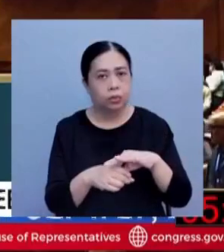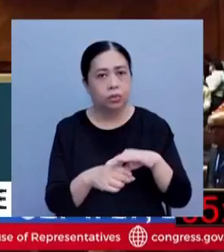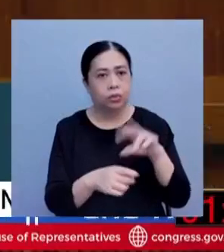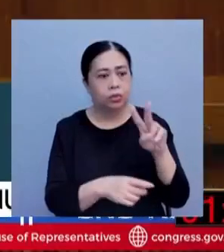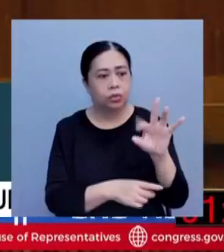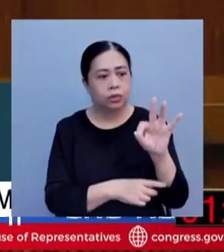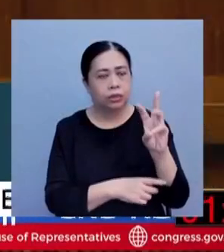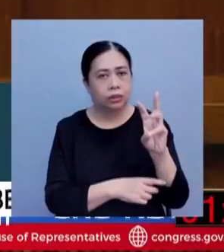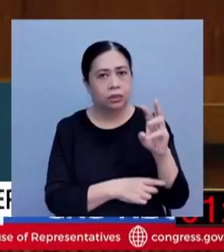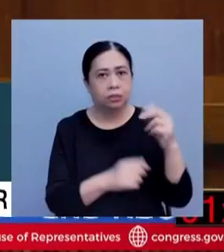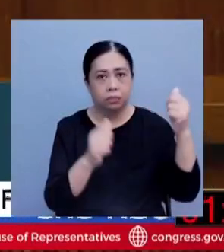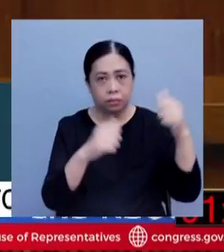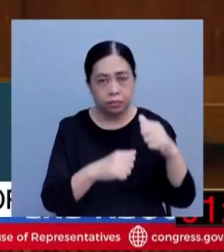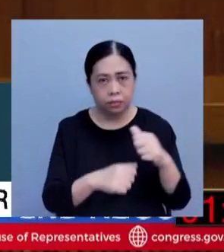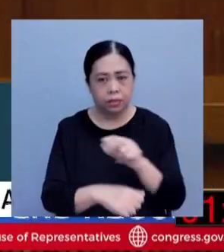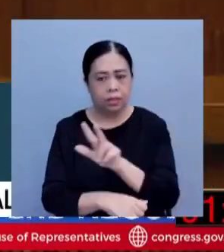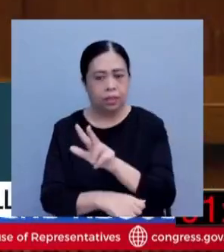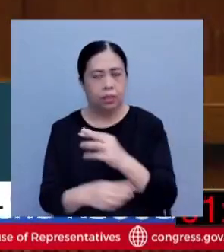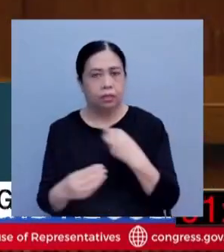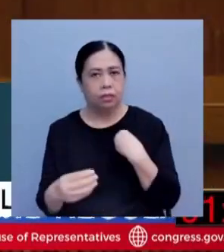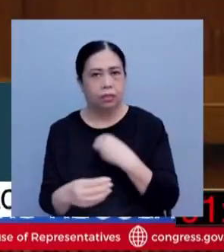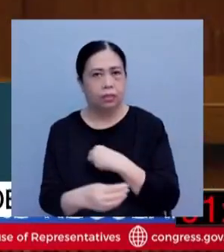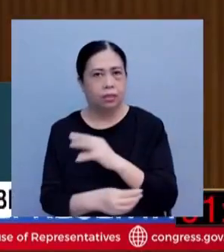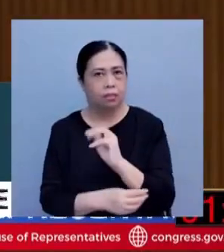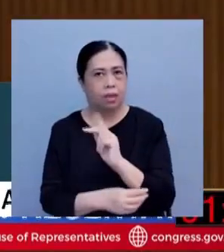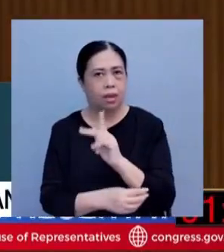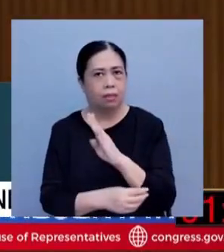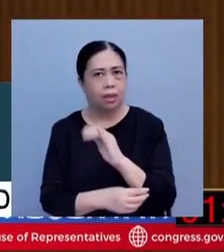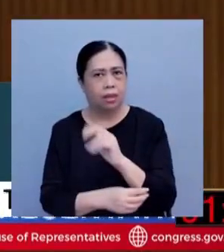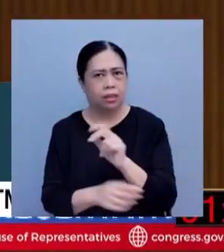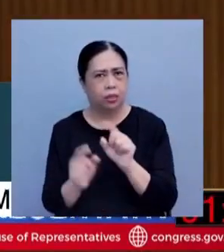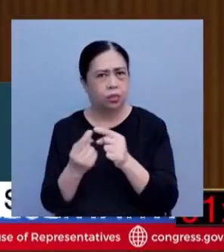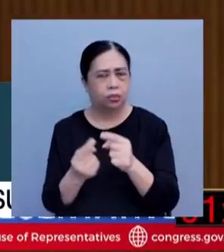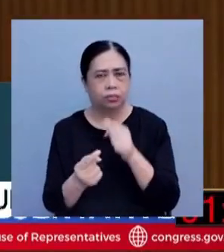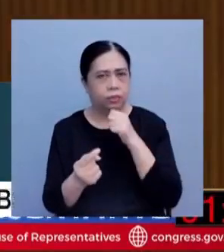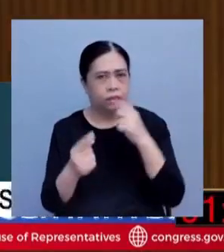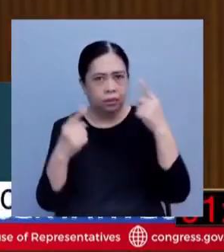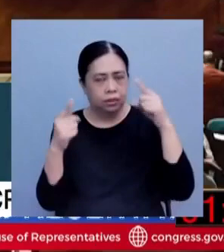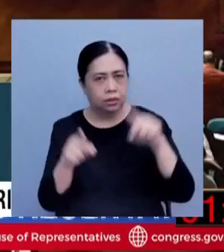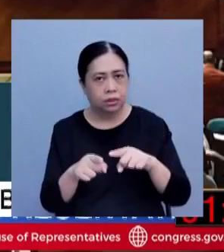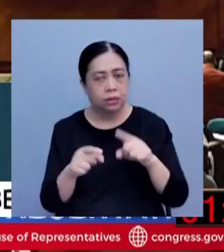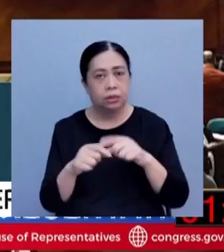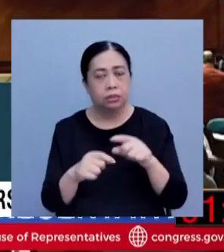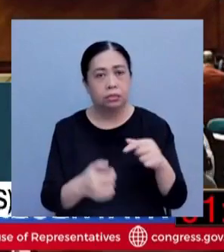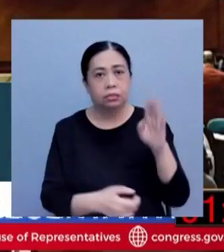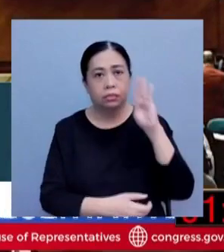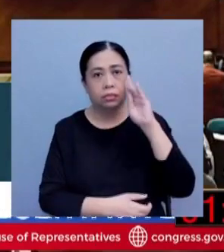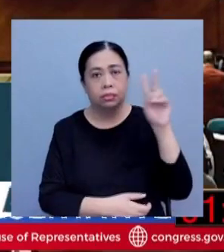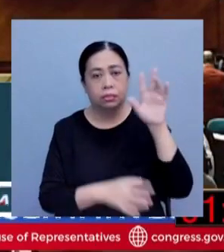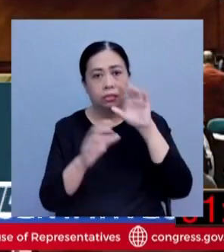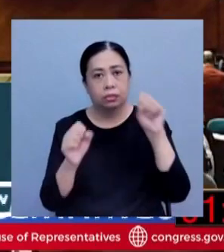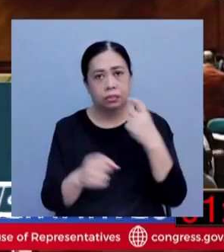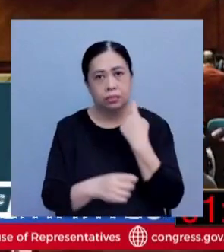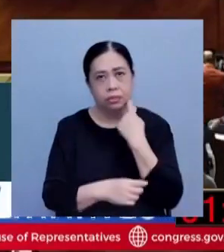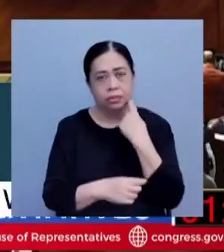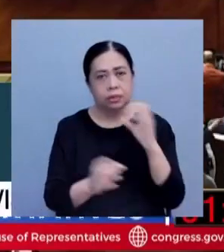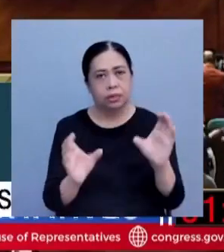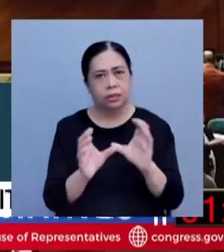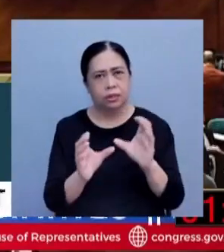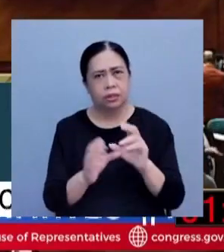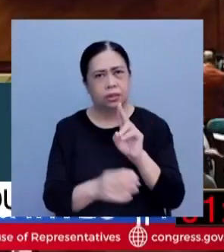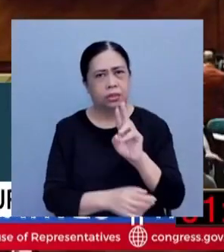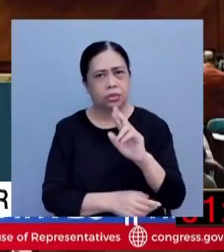favor, while all three members of the Macabayan bloc voted against the measure. President Ferdinand Marcos Jr. earlier certified the bill as